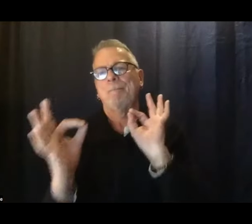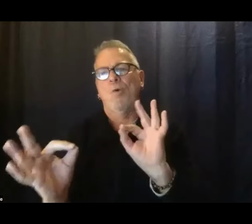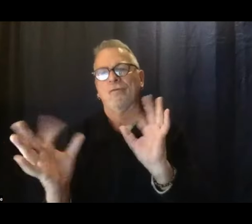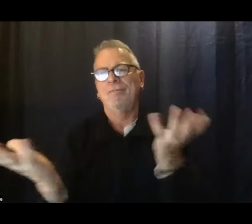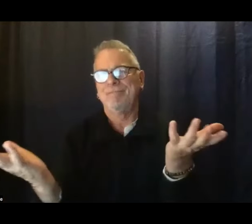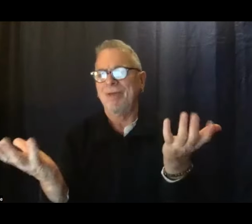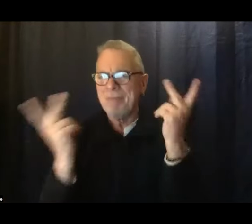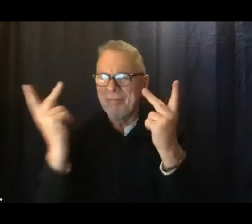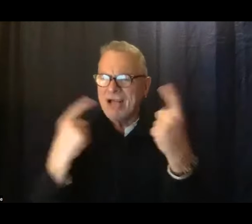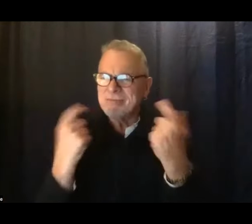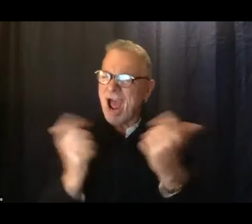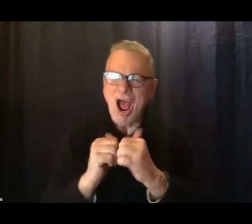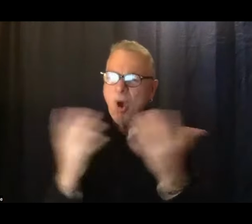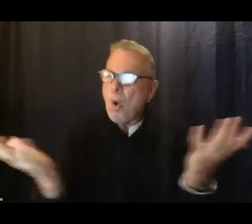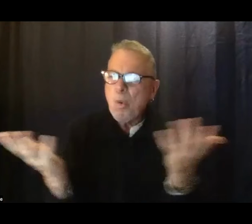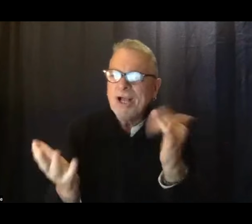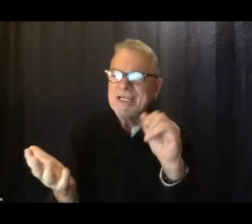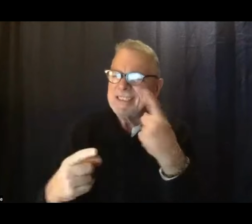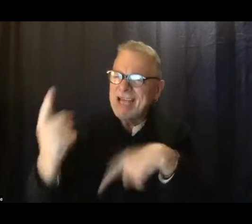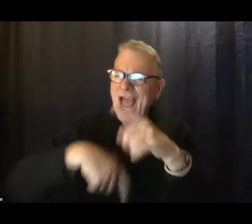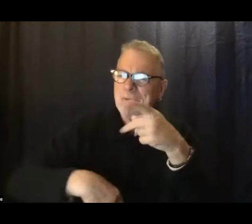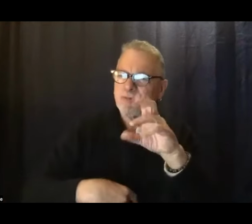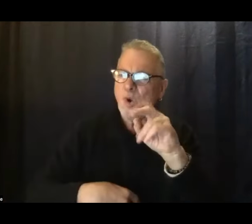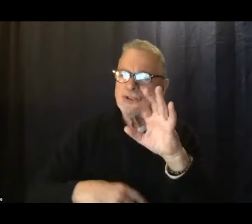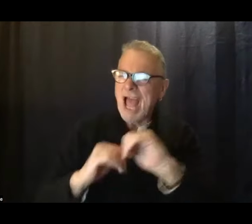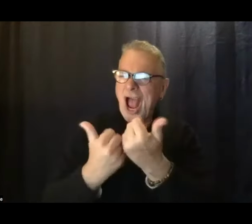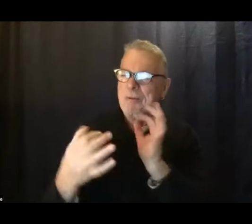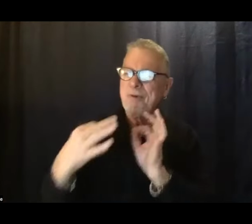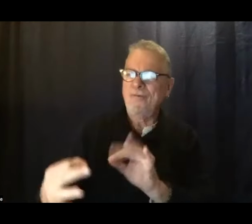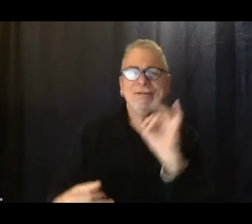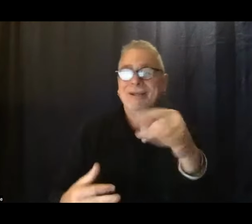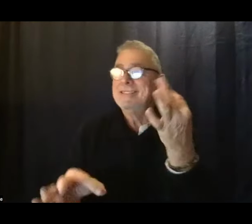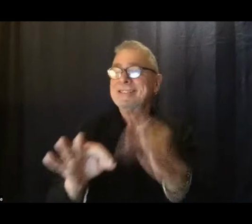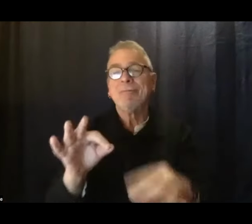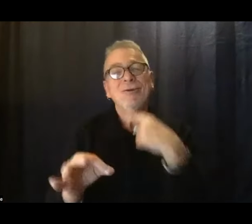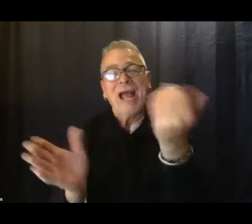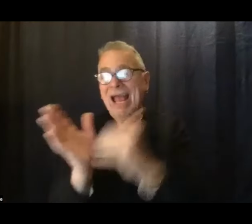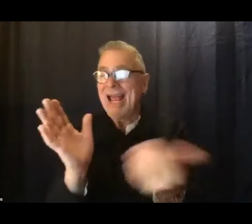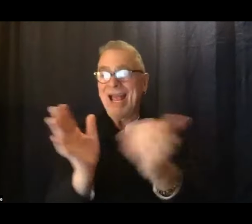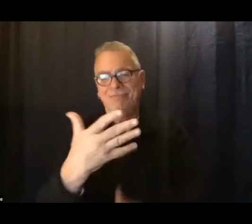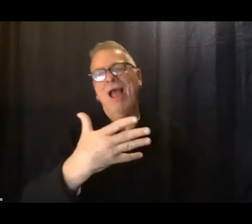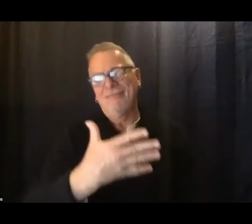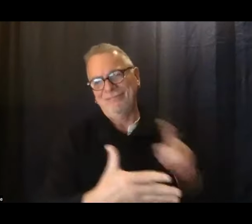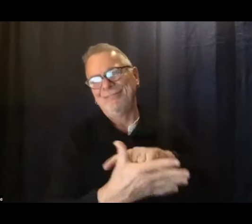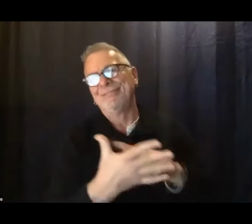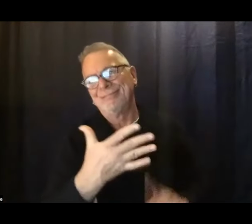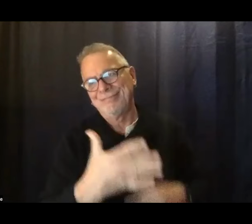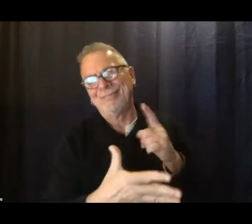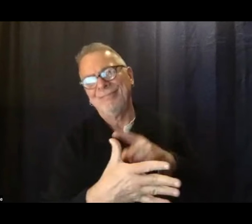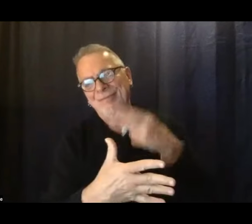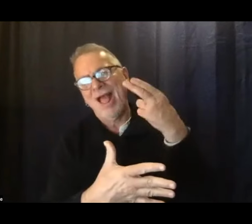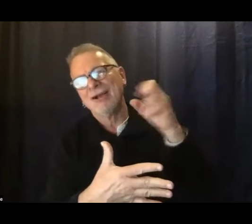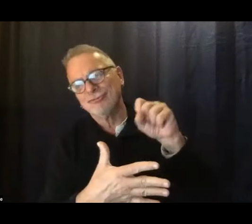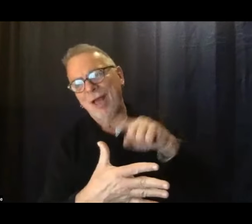sign production clarity. And that's done through those 5 parameters. And how do you get to